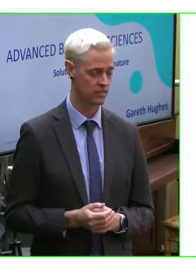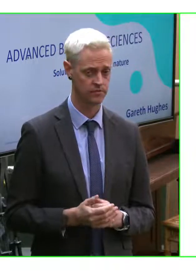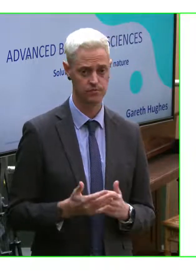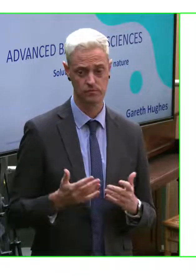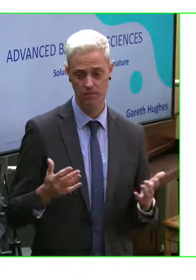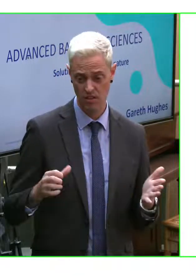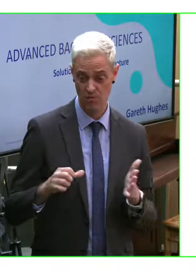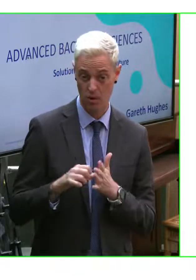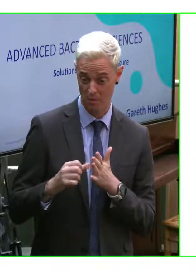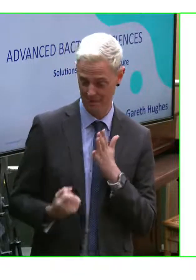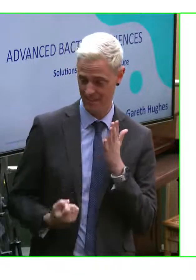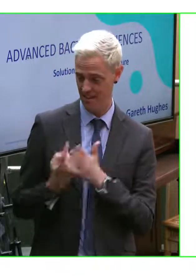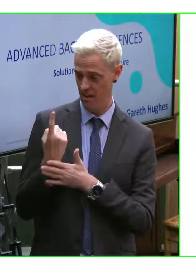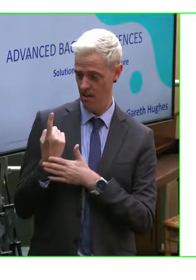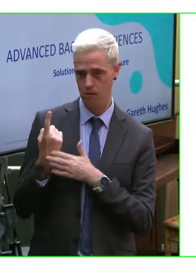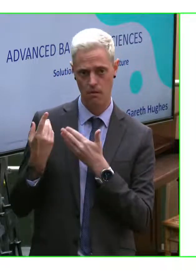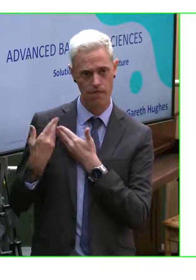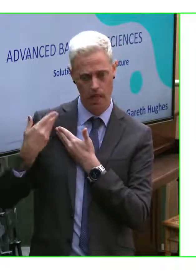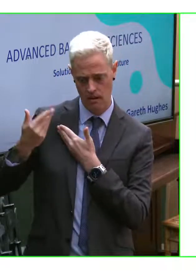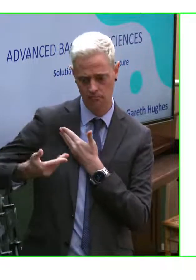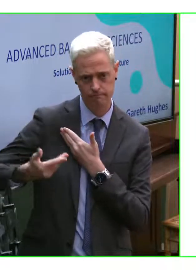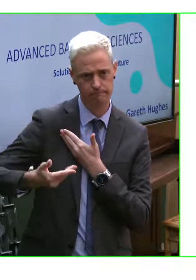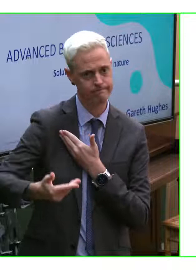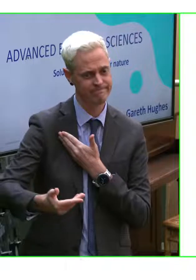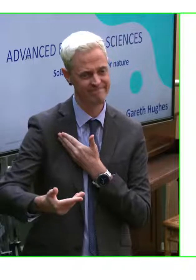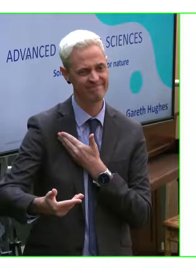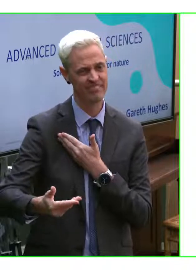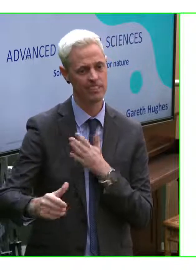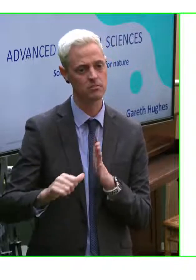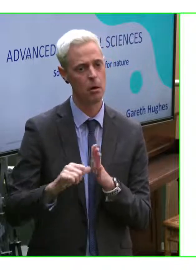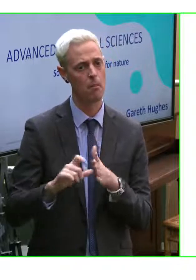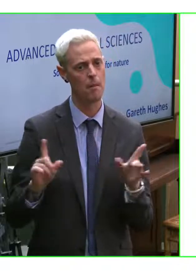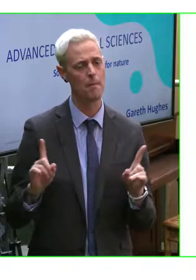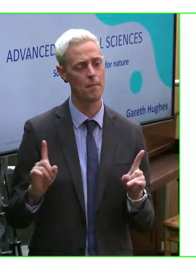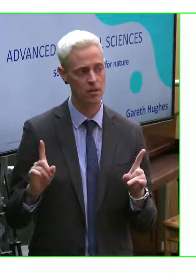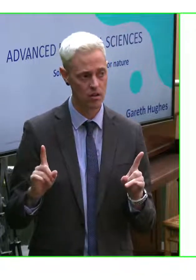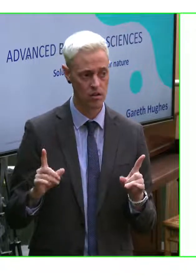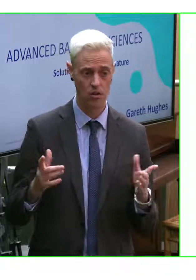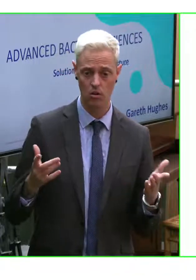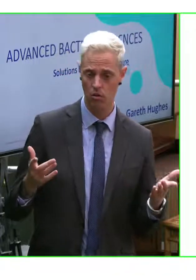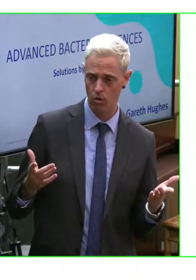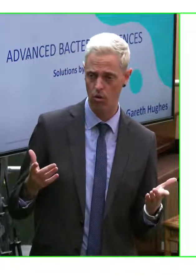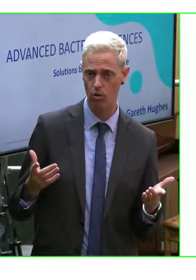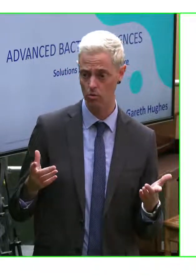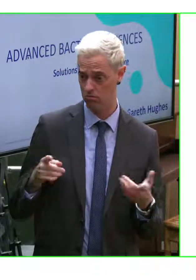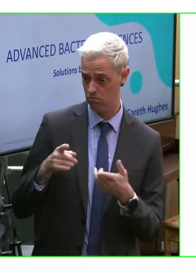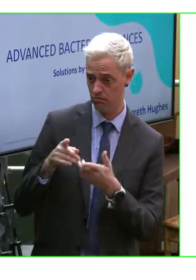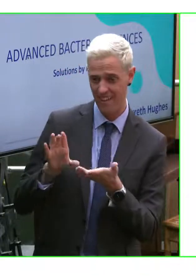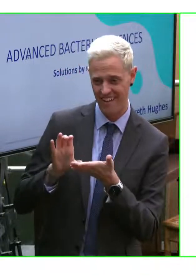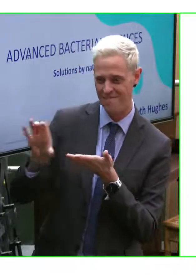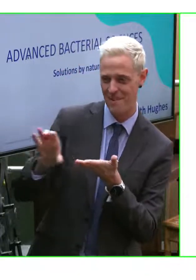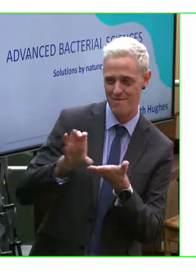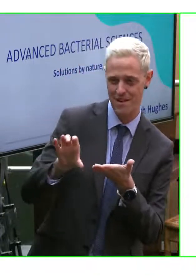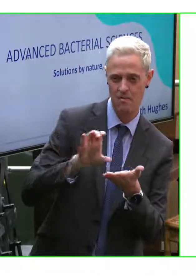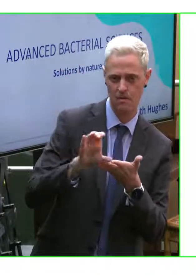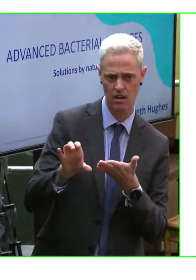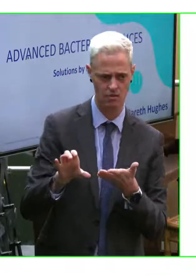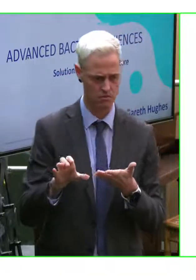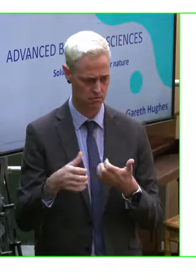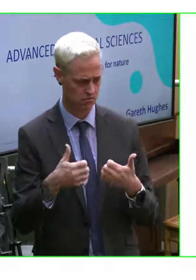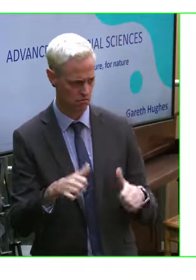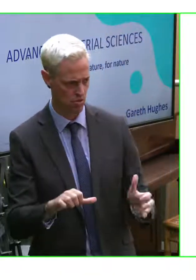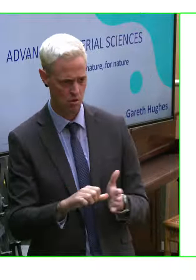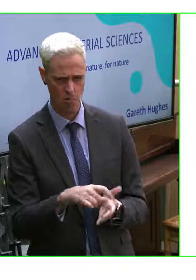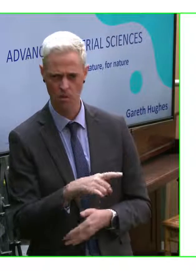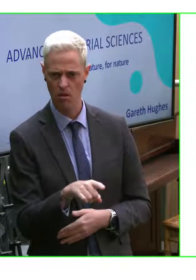legacy issues. It's facts that actually people get paid not to do things very well. Not solving